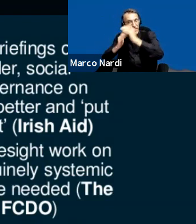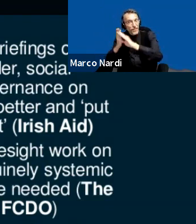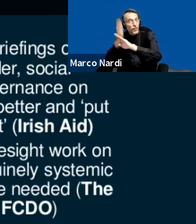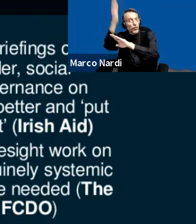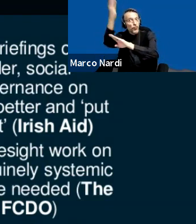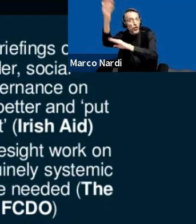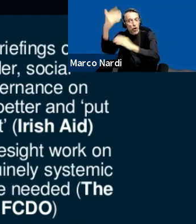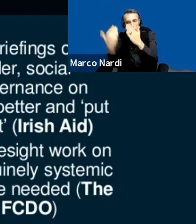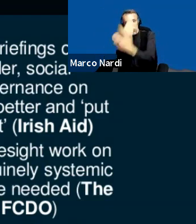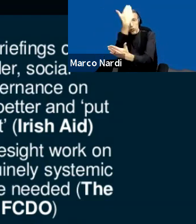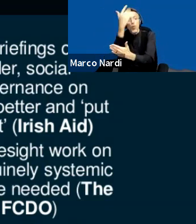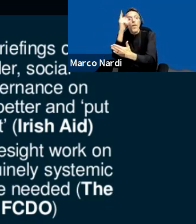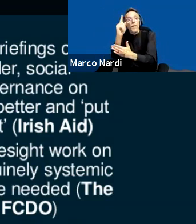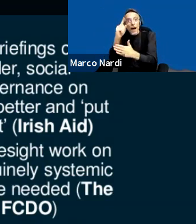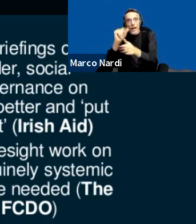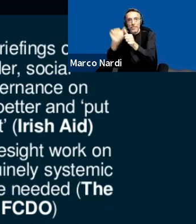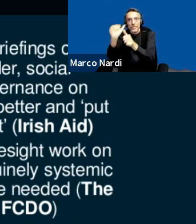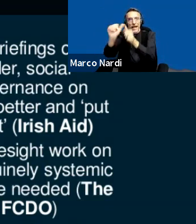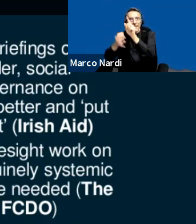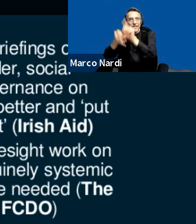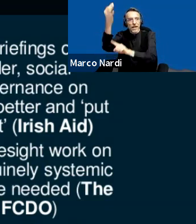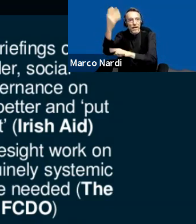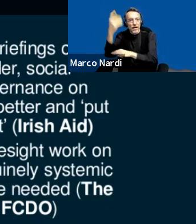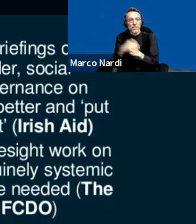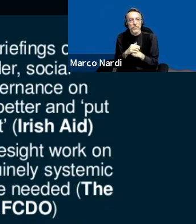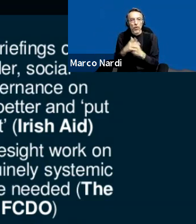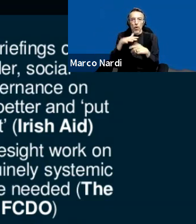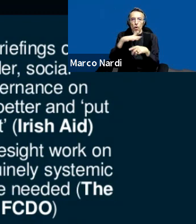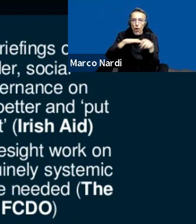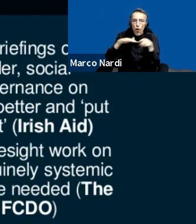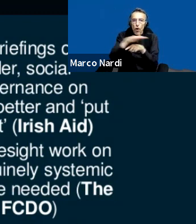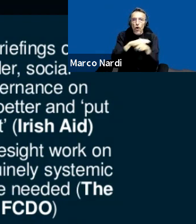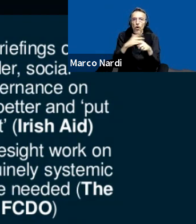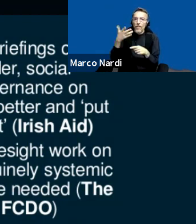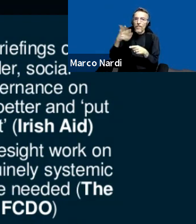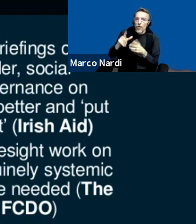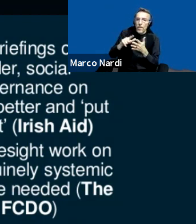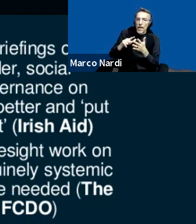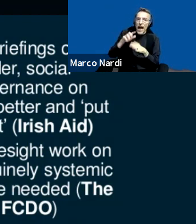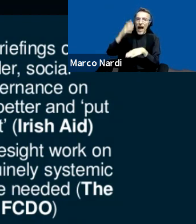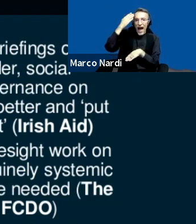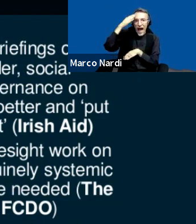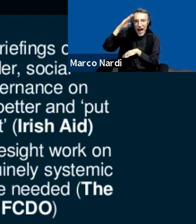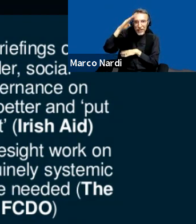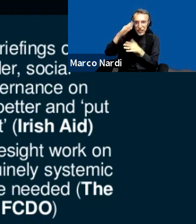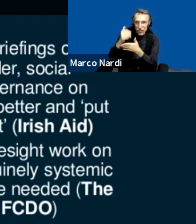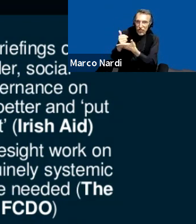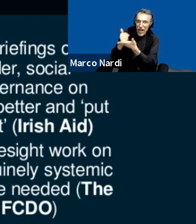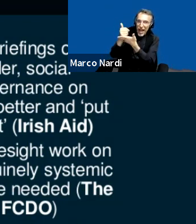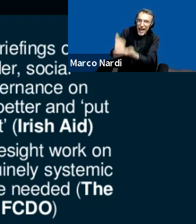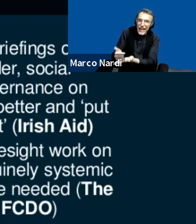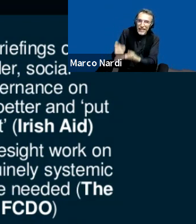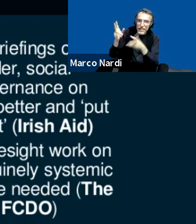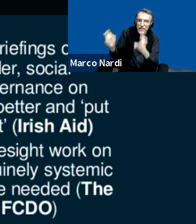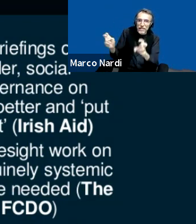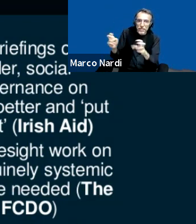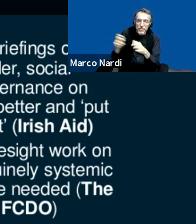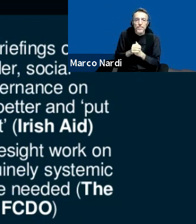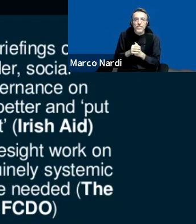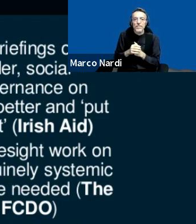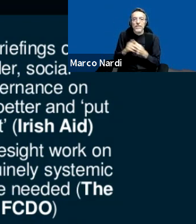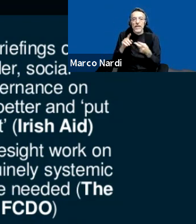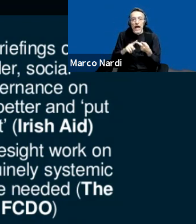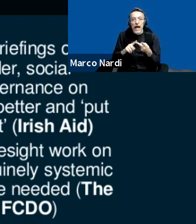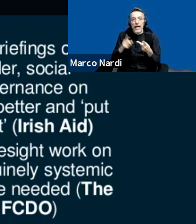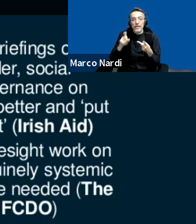areas of work here, including briefings commissioned directly by Irish Aid, a new COVID collective,